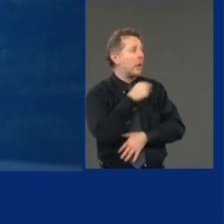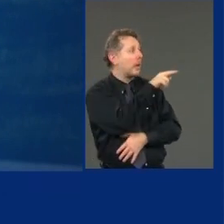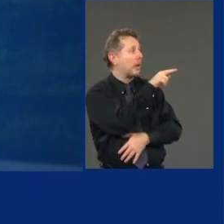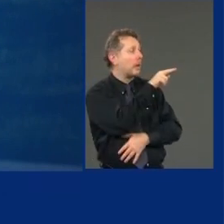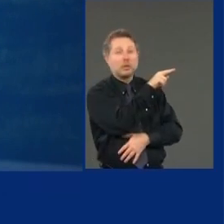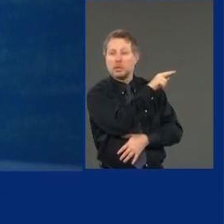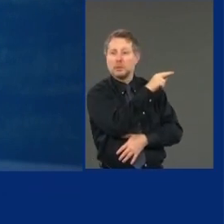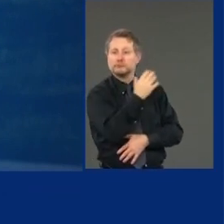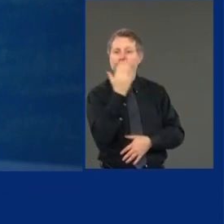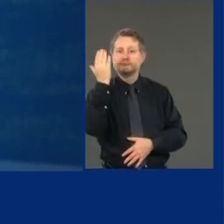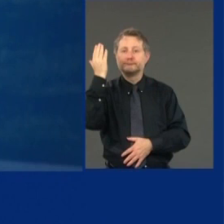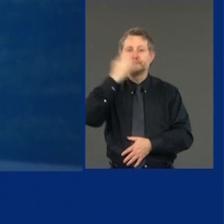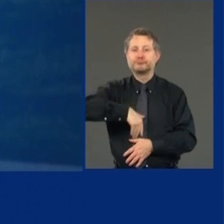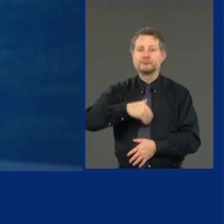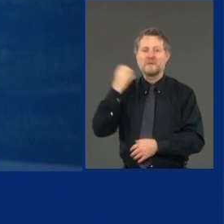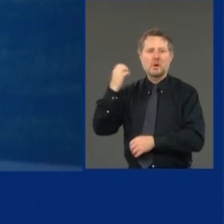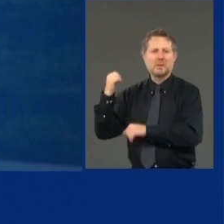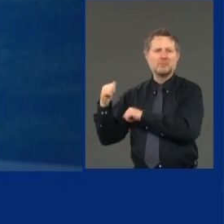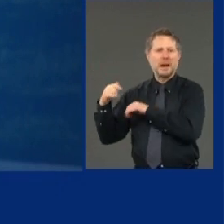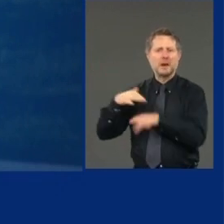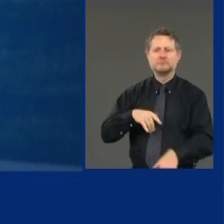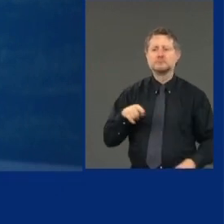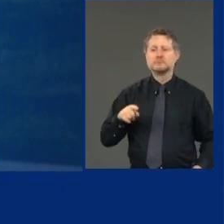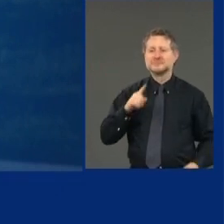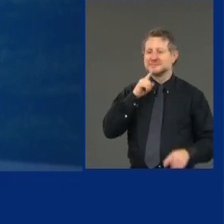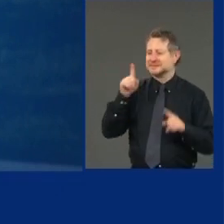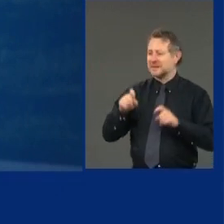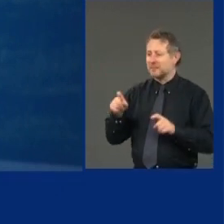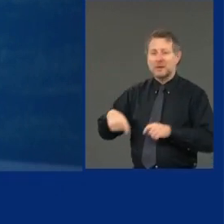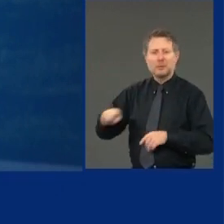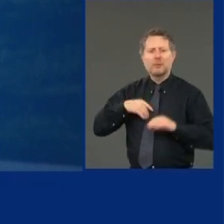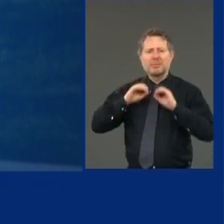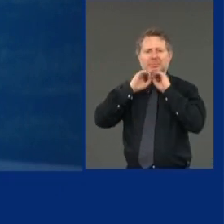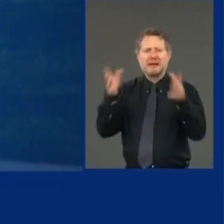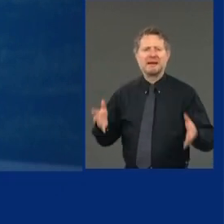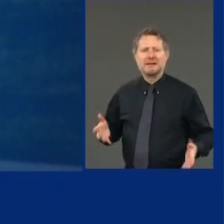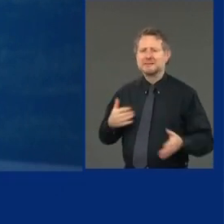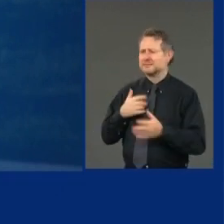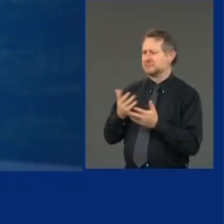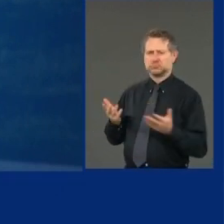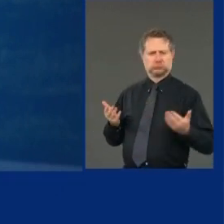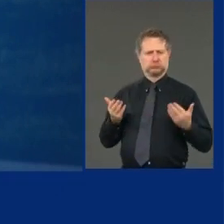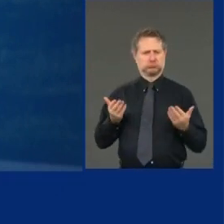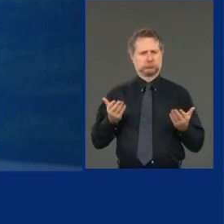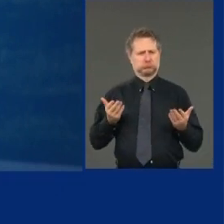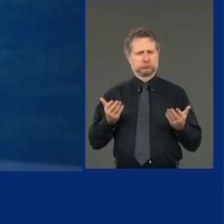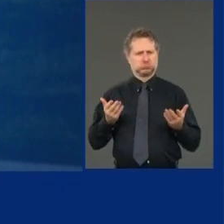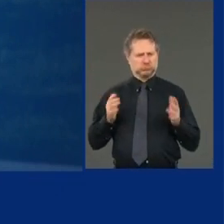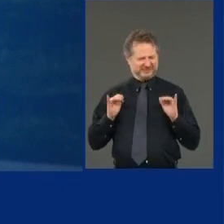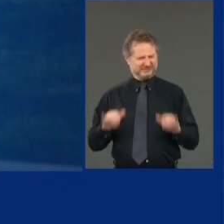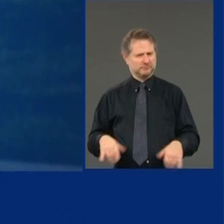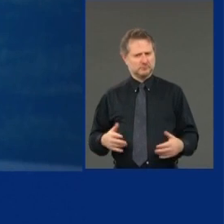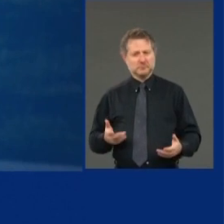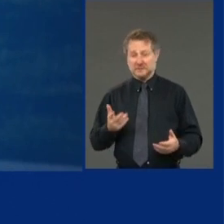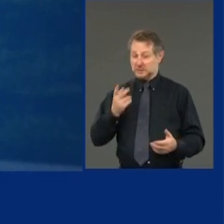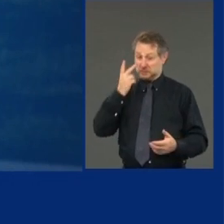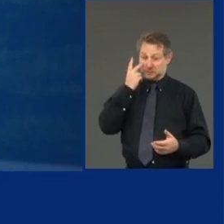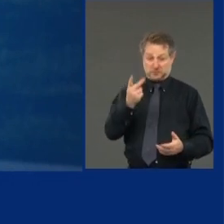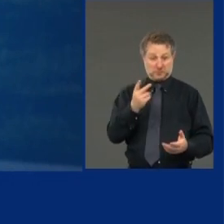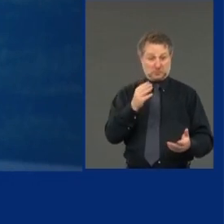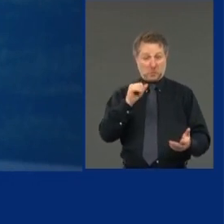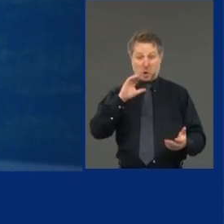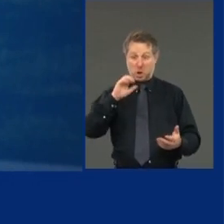our airports, and nobody was screening, and no one was doing anything. And that it was not in March. It was coming